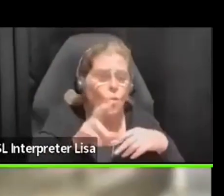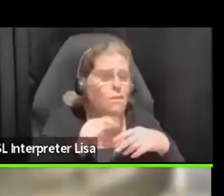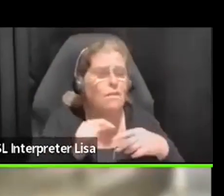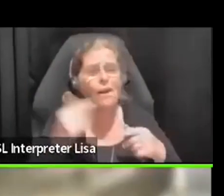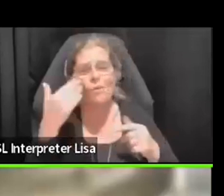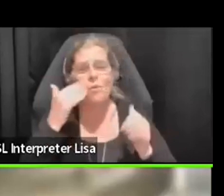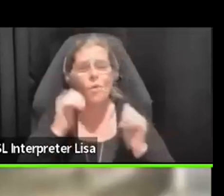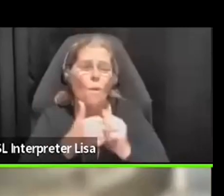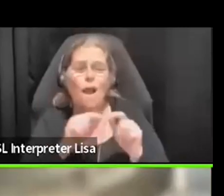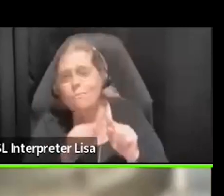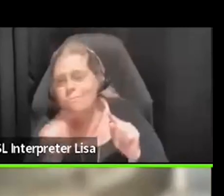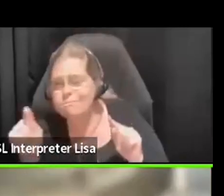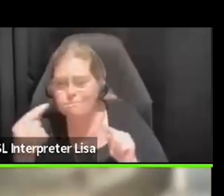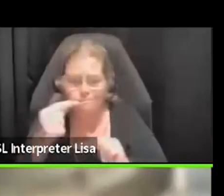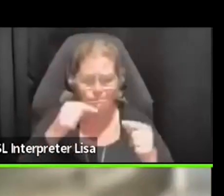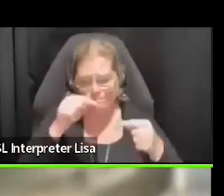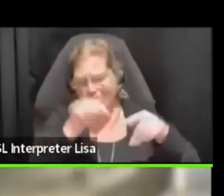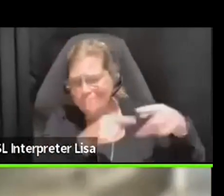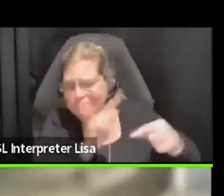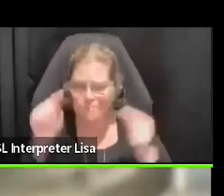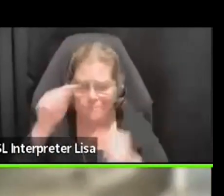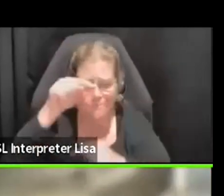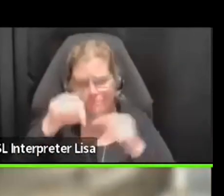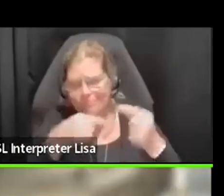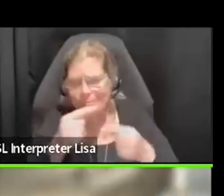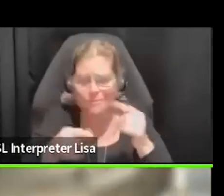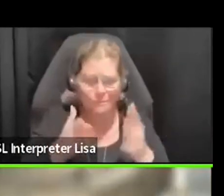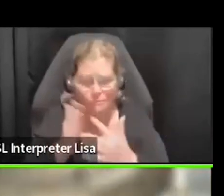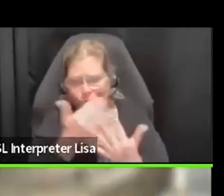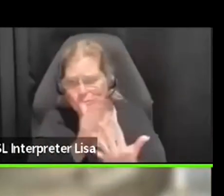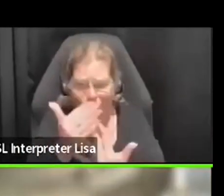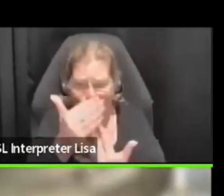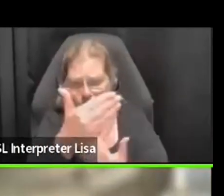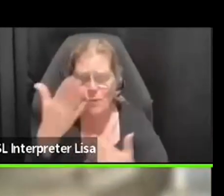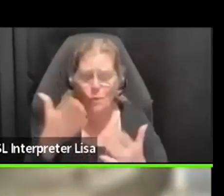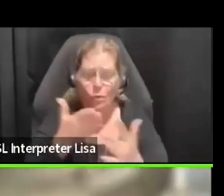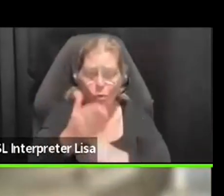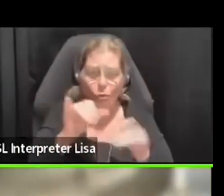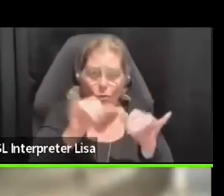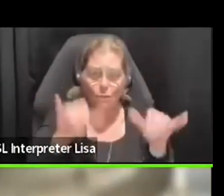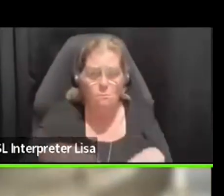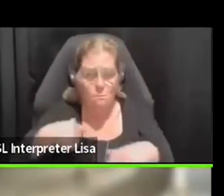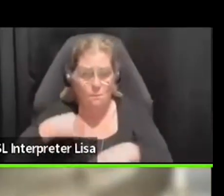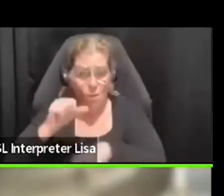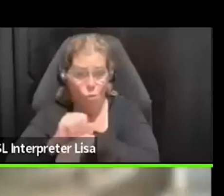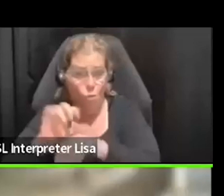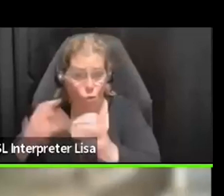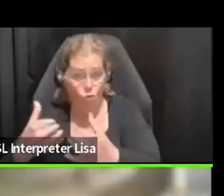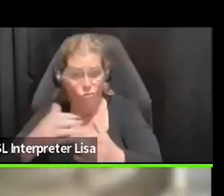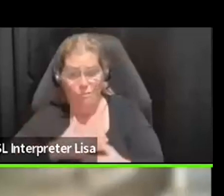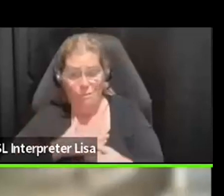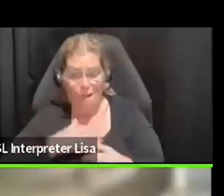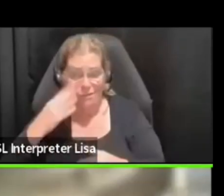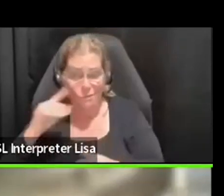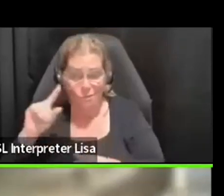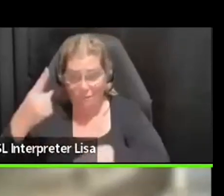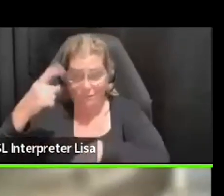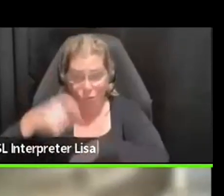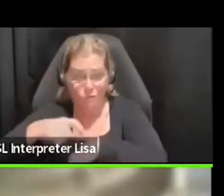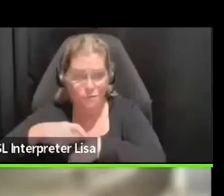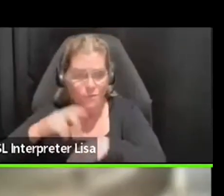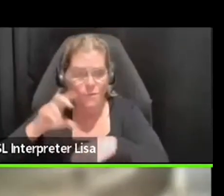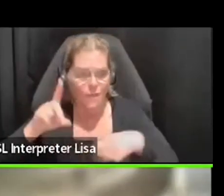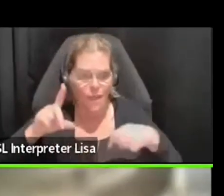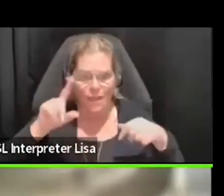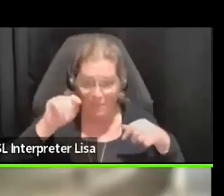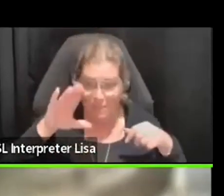be able to, maneuver through the system. I will say, because I'm on this work group for the first time, I did open up tabs I've